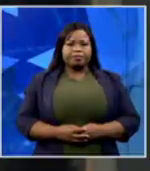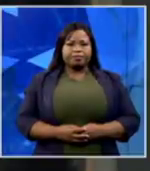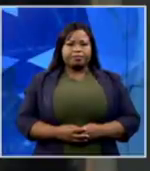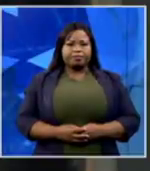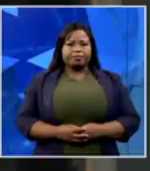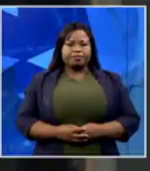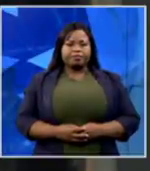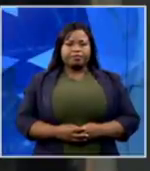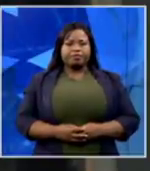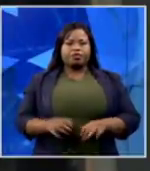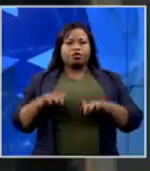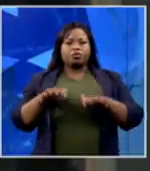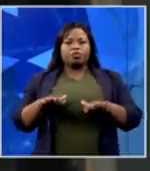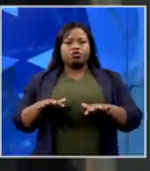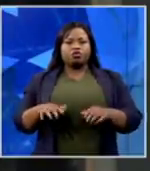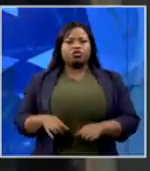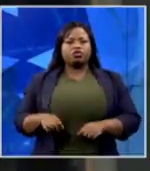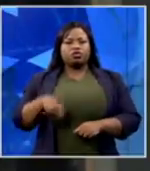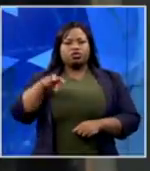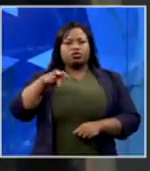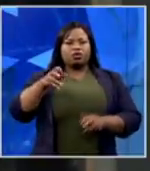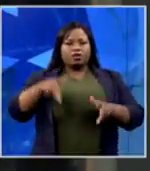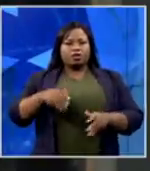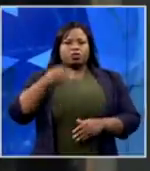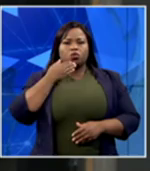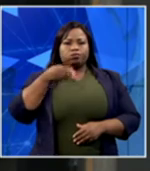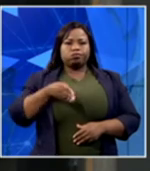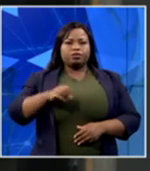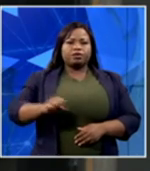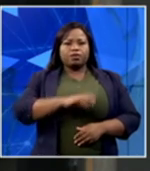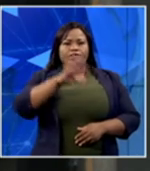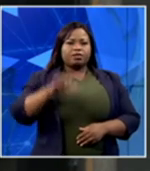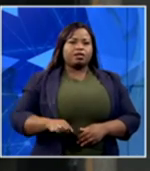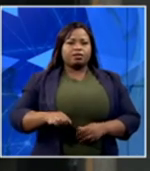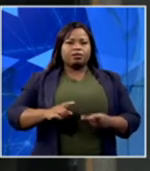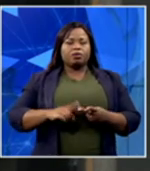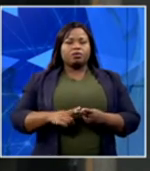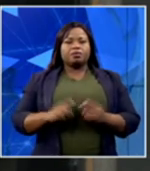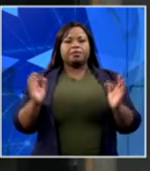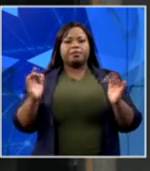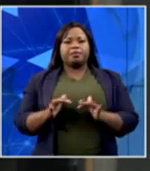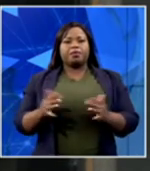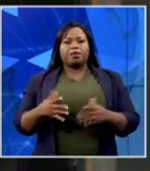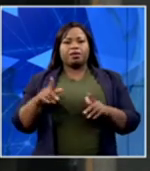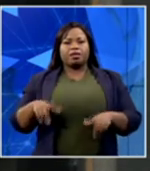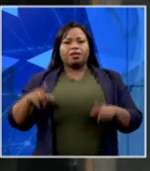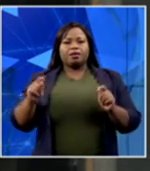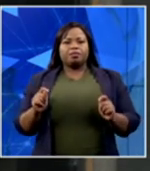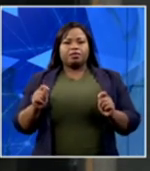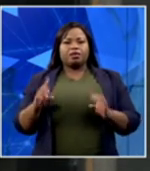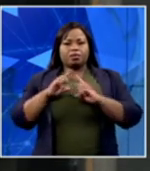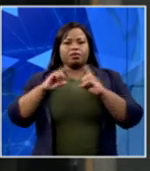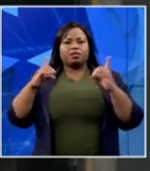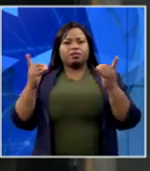Now, British travellers stranded in South Africa amid the COVID-19 outbreak are gathering at the Cape Town Stadium. And